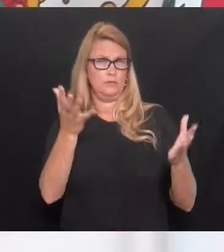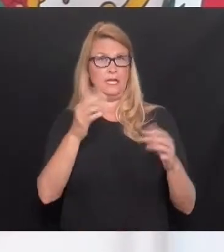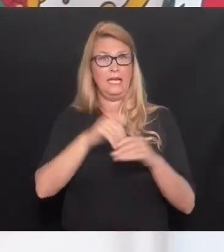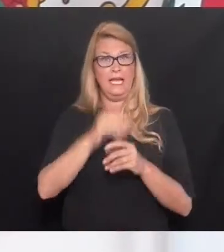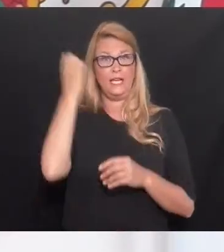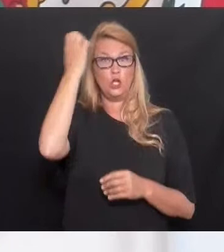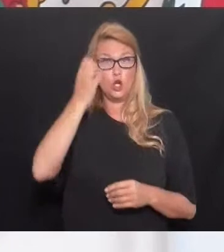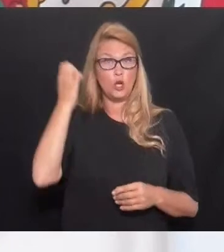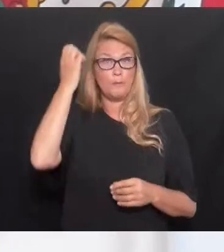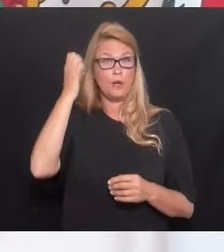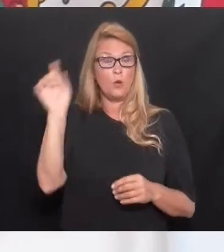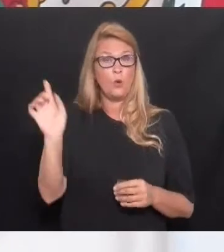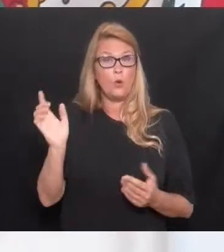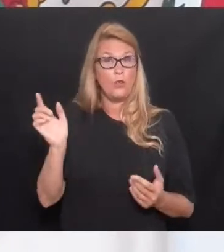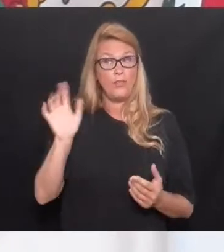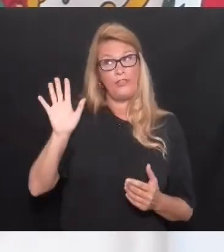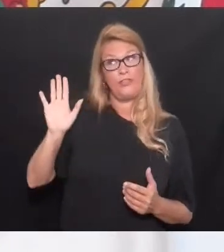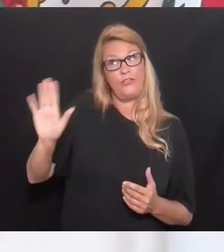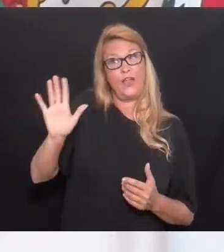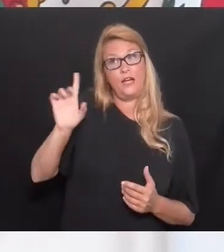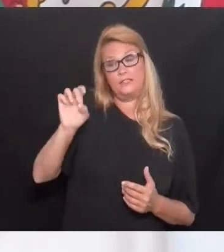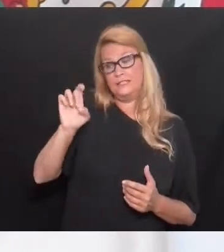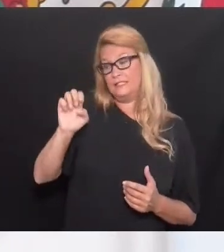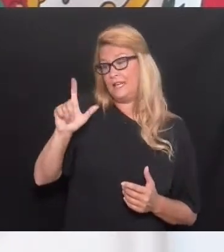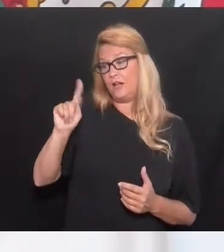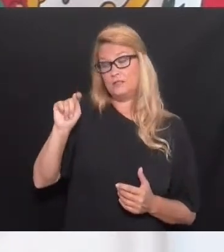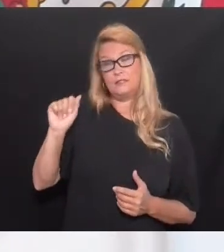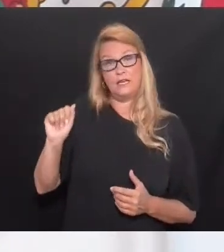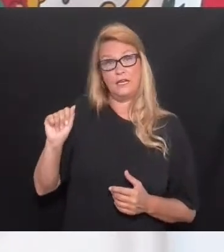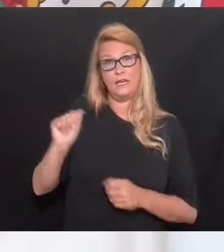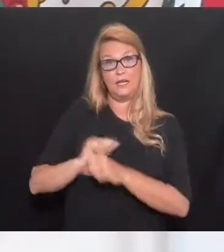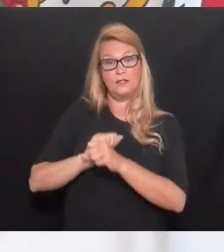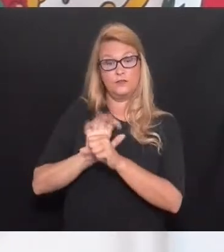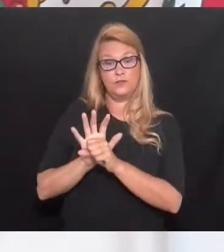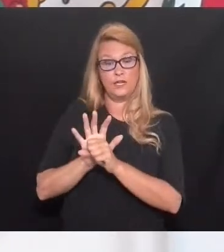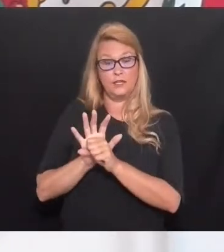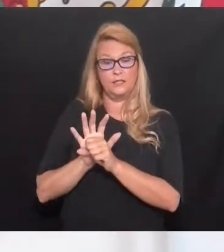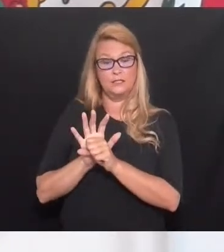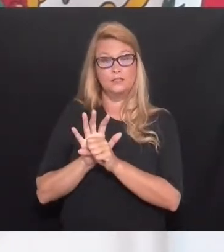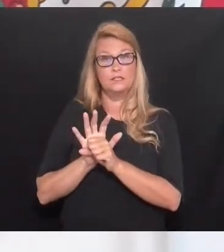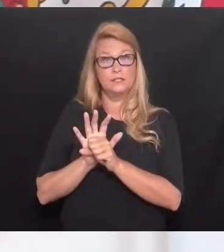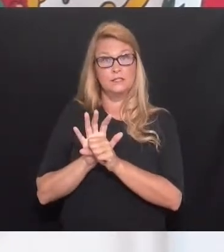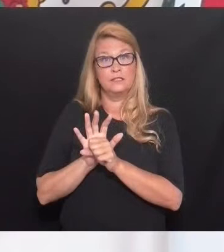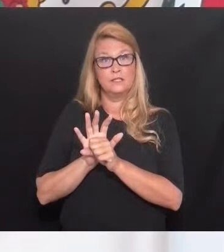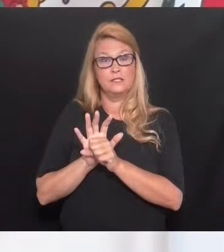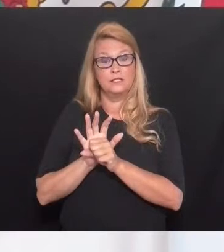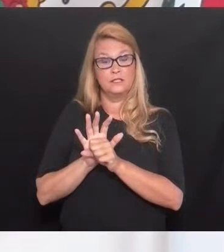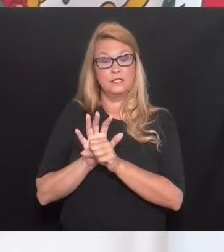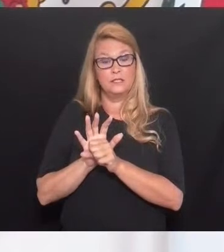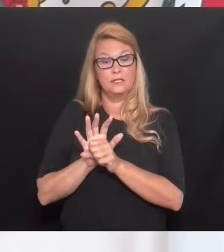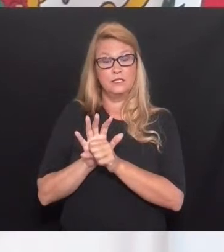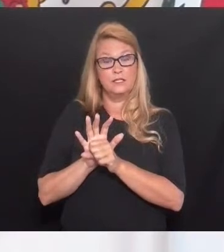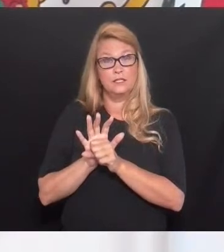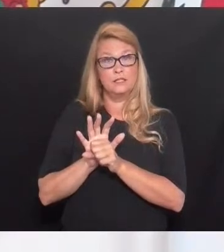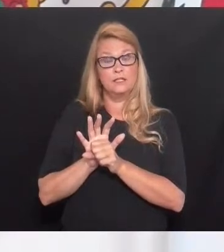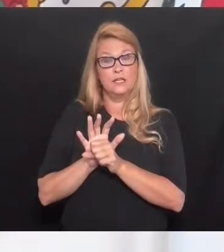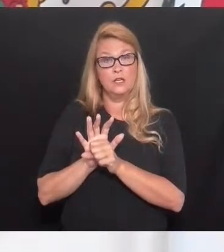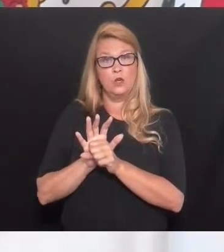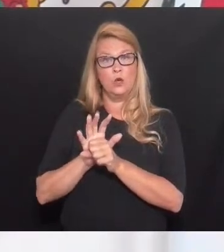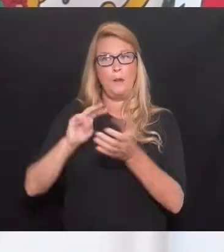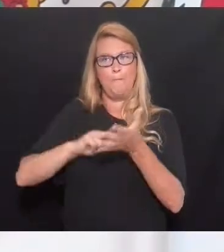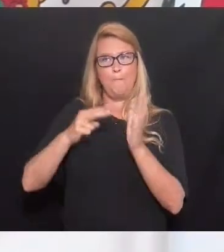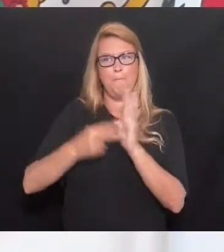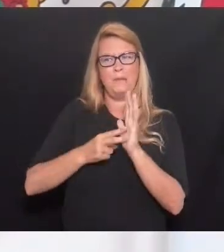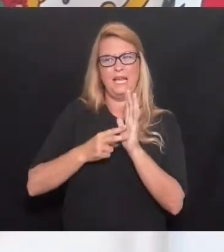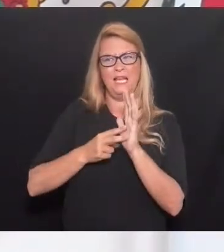Europe, the Delta variant they felt like was on the tail end. And so there is some